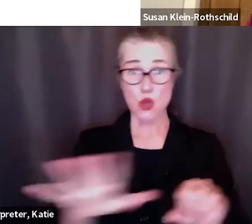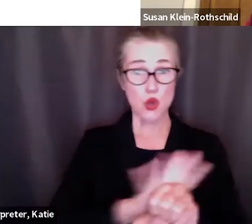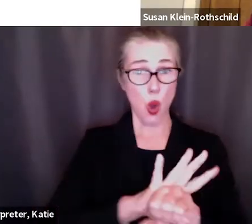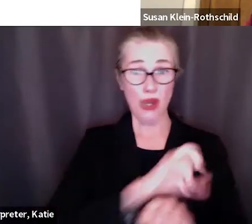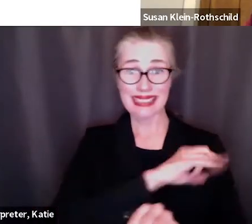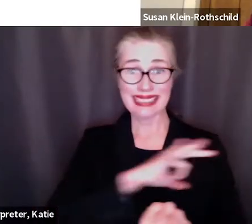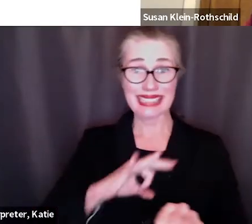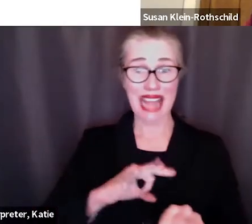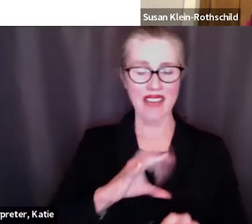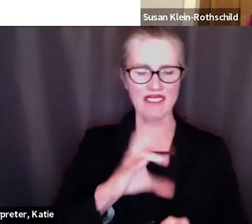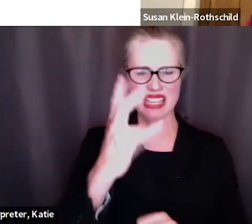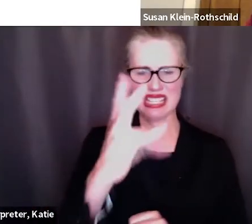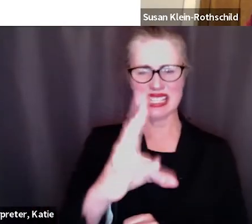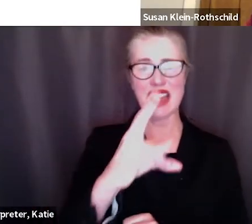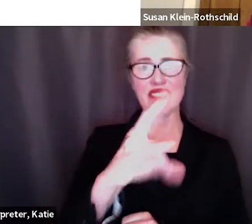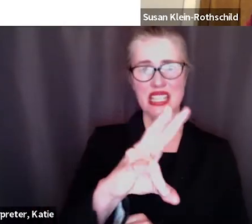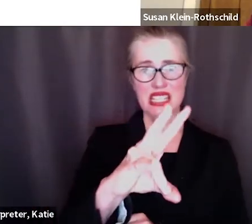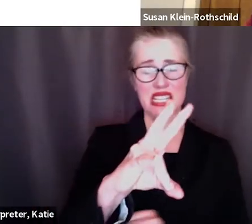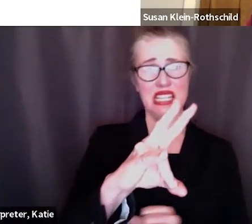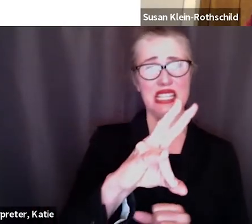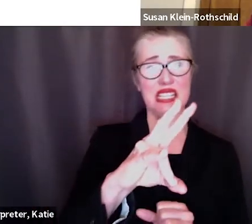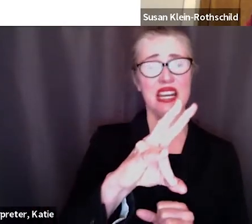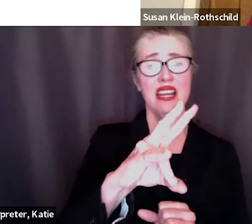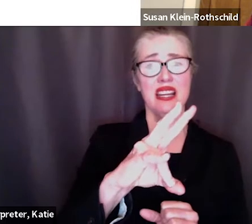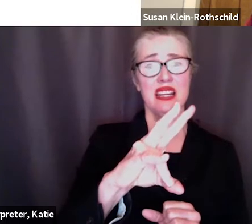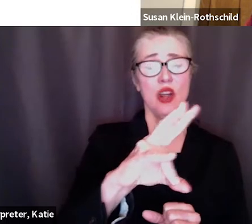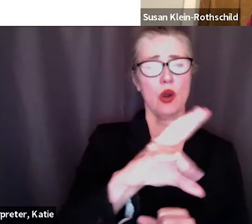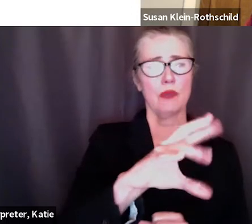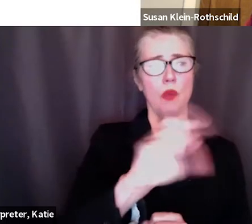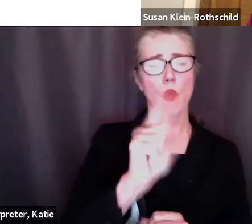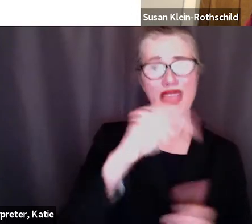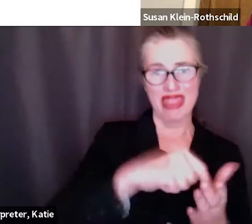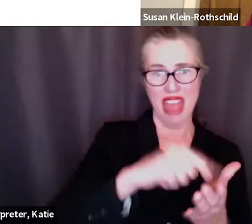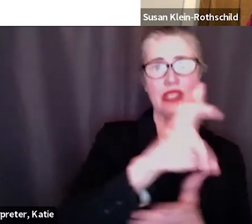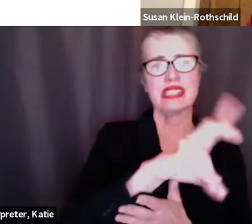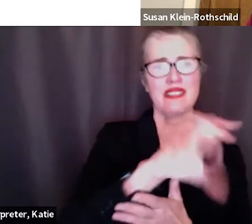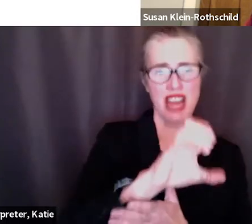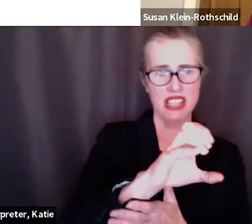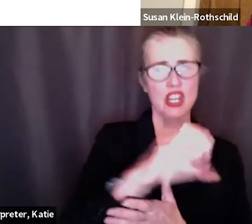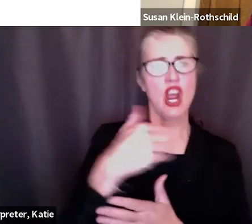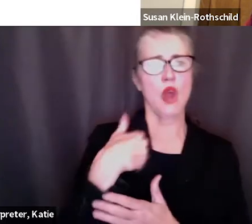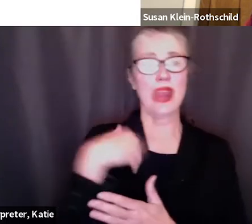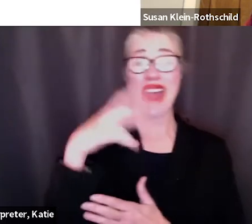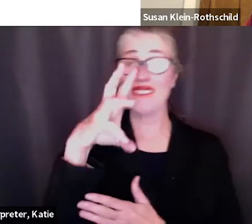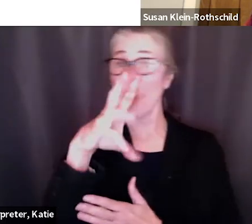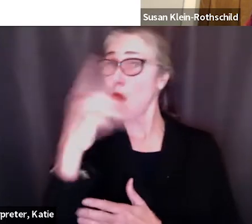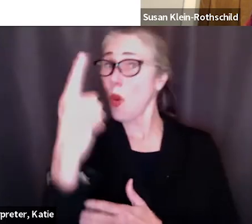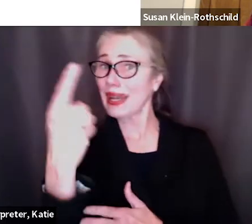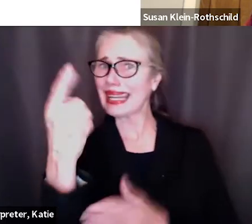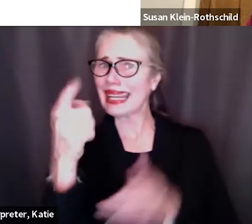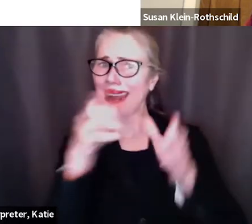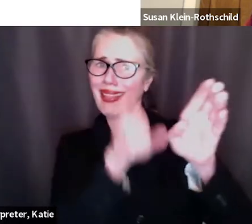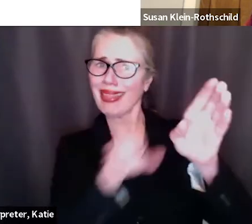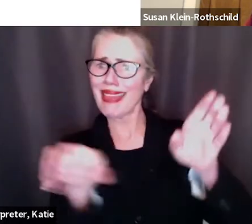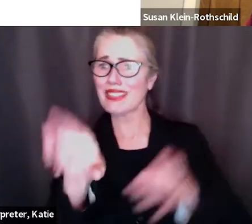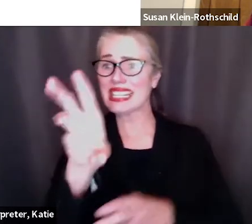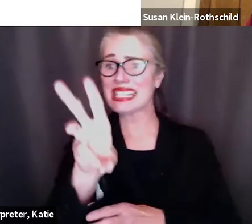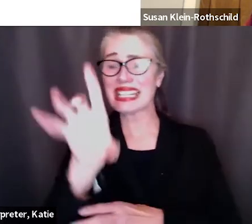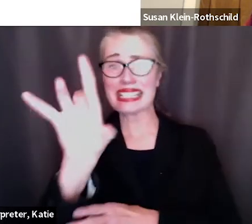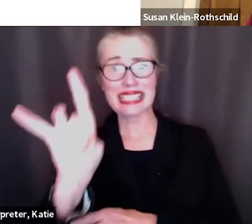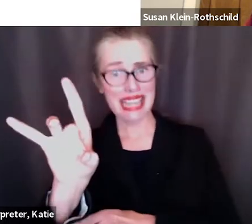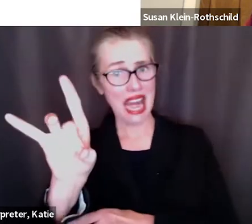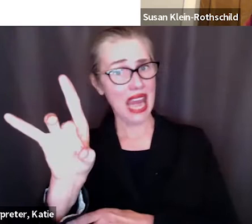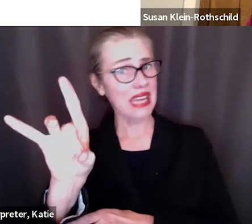68 unvaccinated staff members due to exemptions so